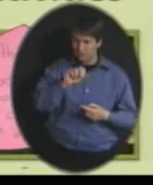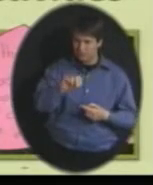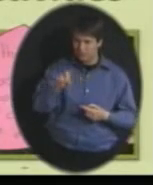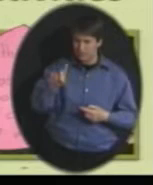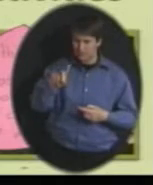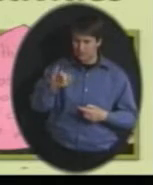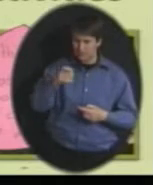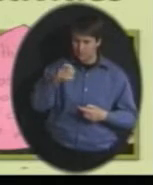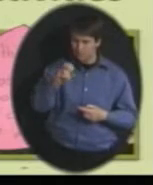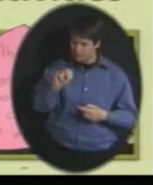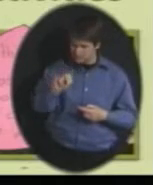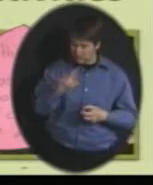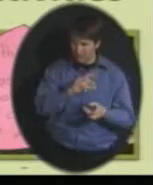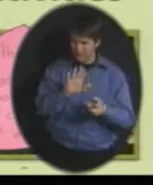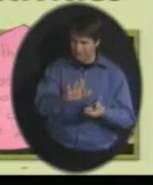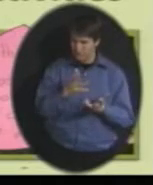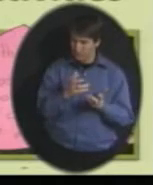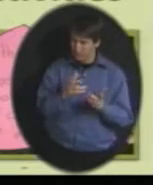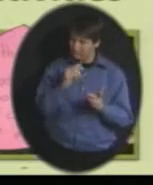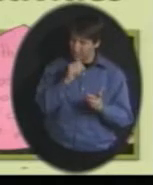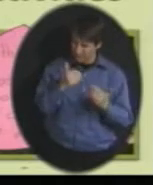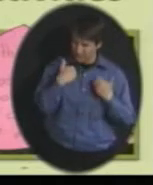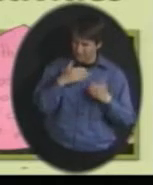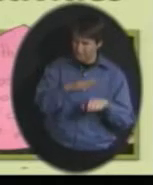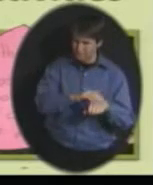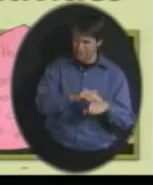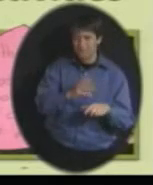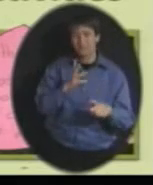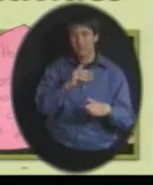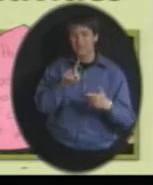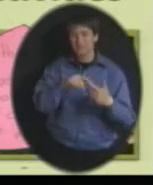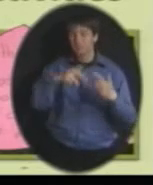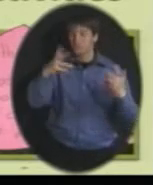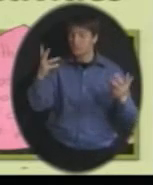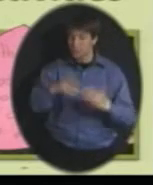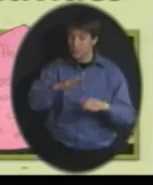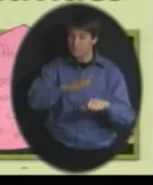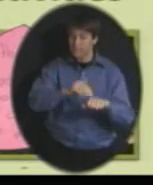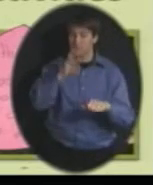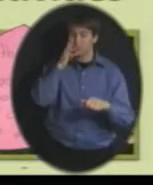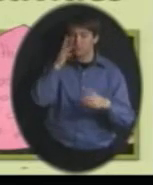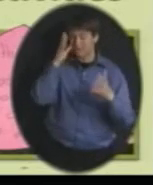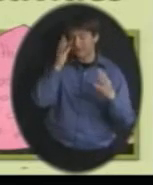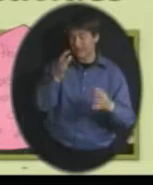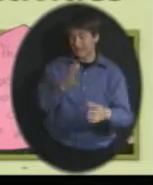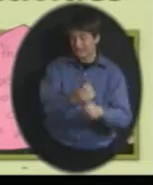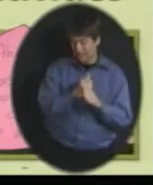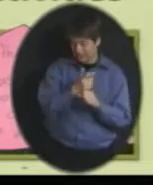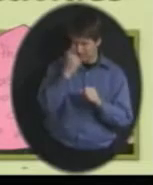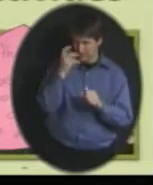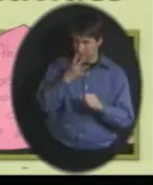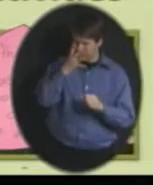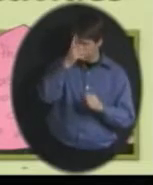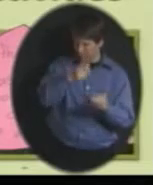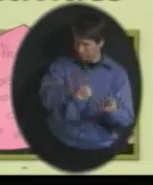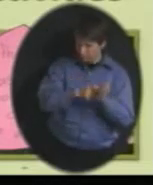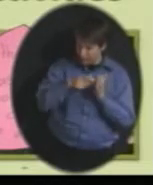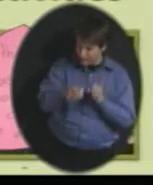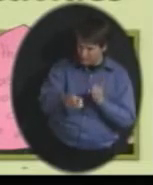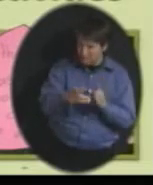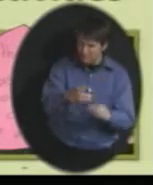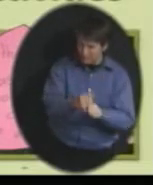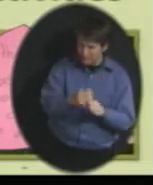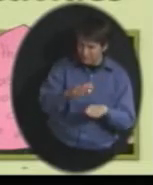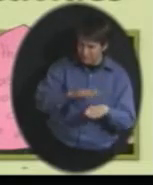desire not to have pets, and then what pets he was going to get because his parents insisted that he had to have pets. We